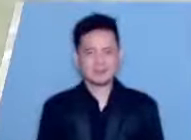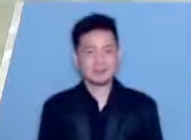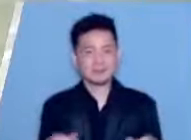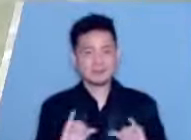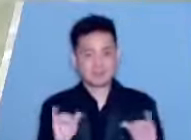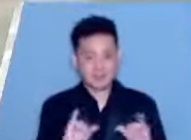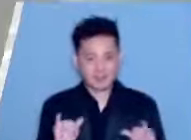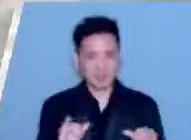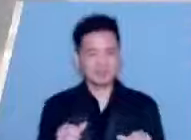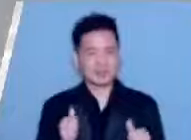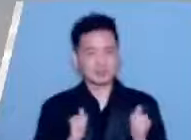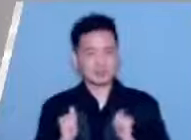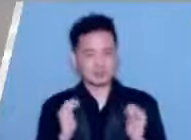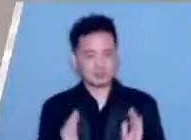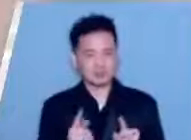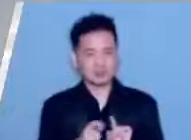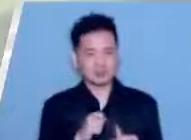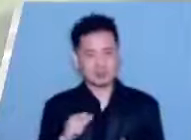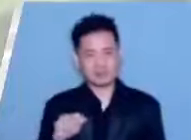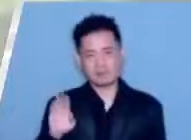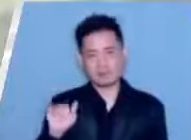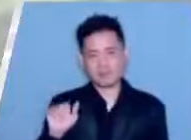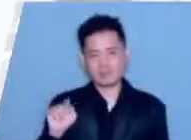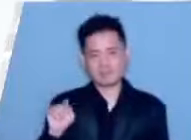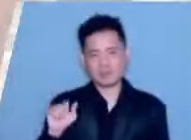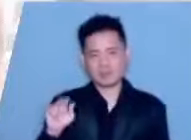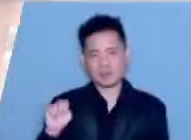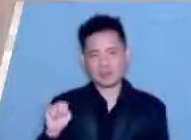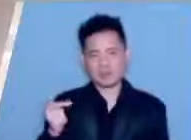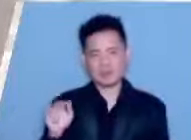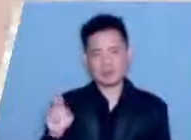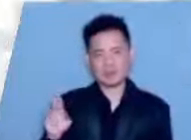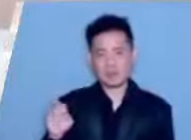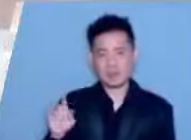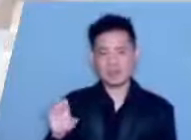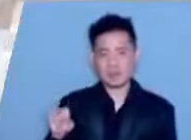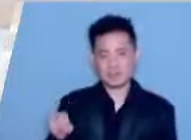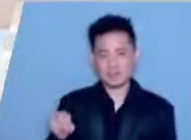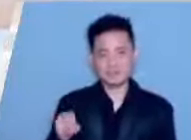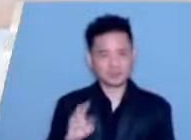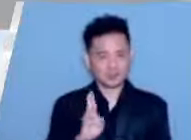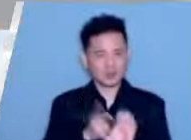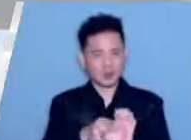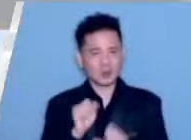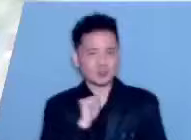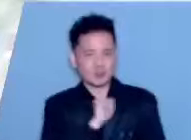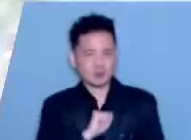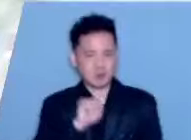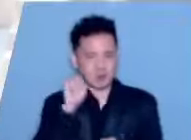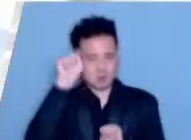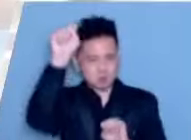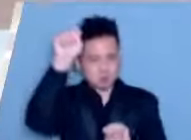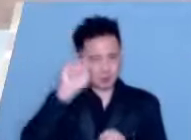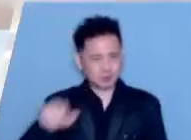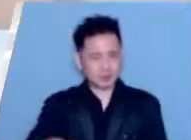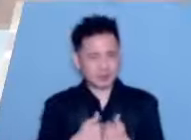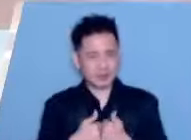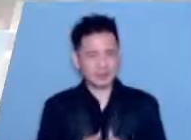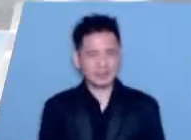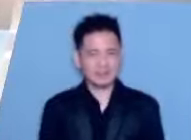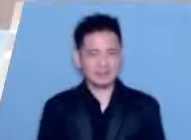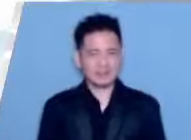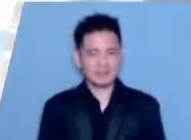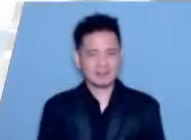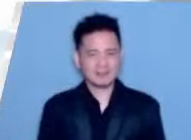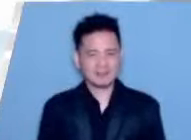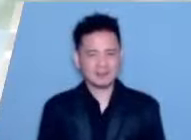Miguel Tanfelix. Pero nang si Stephanie at Spencer Serafica na nag-try, sumablay ang landing. Don't worry, pero hindi naman yata yan